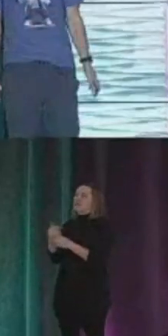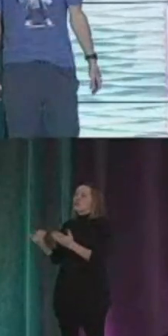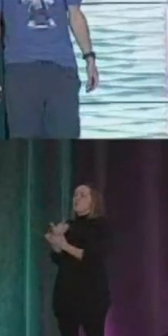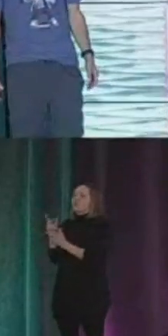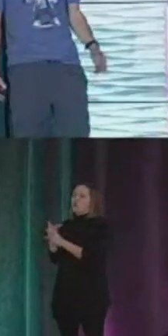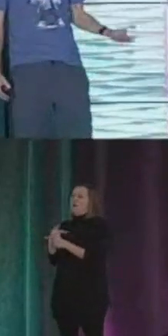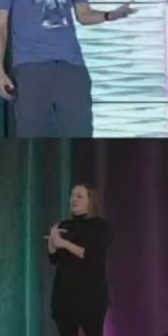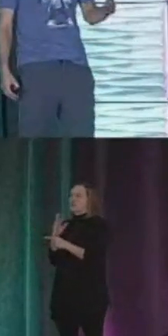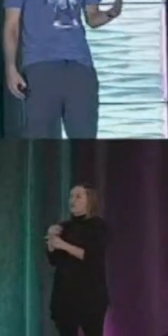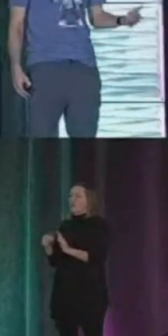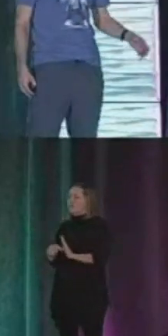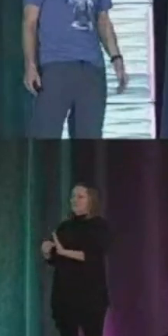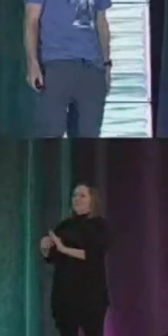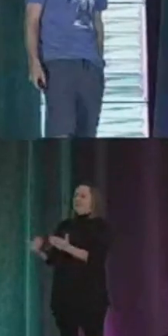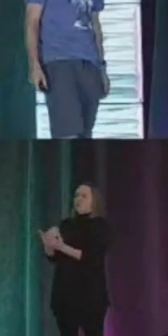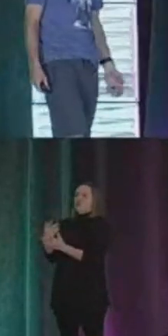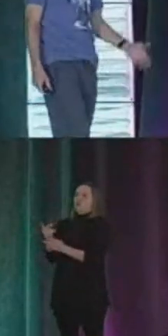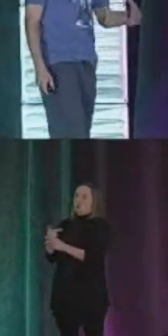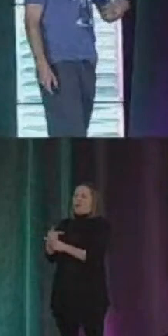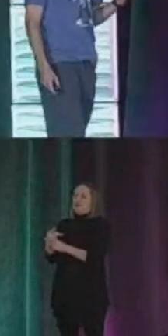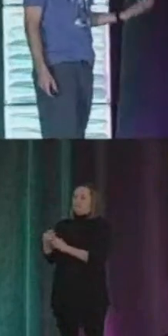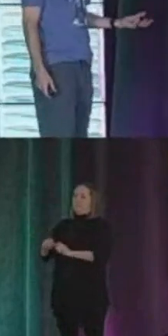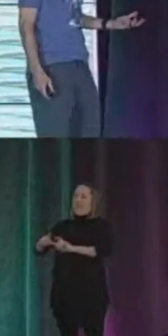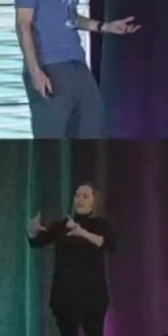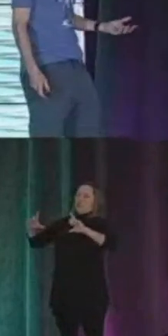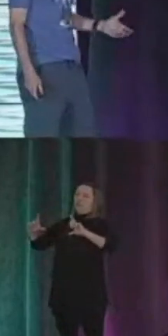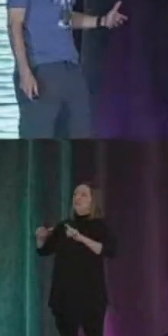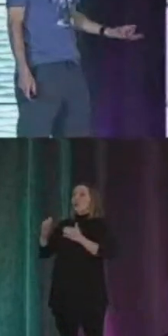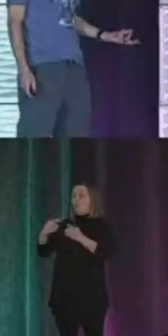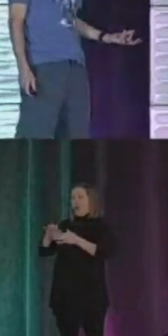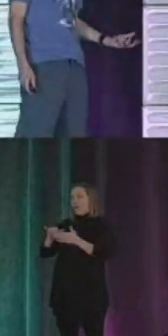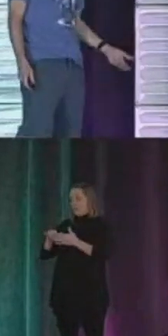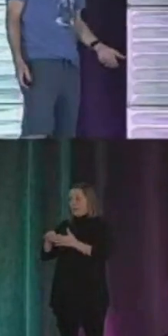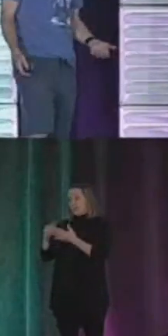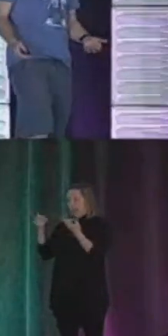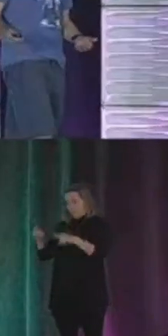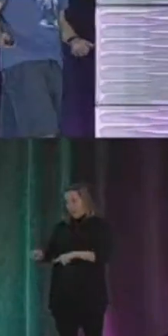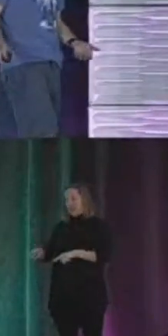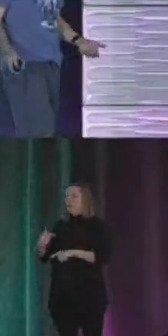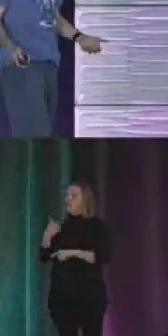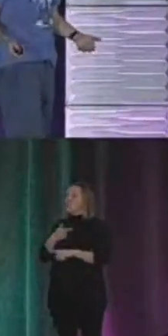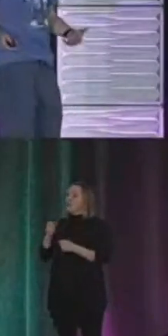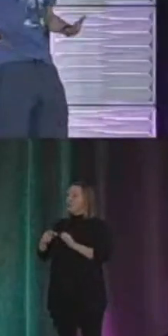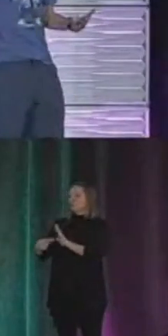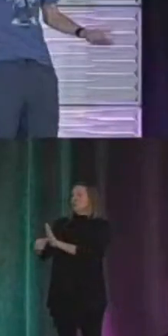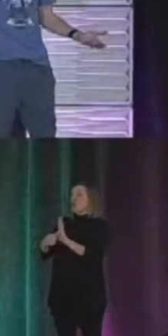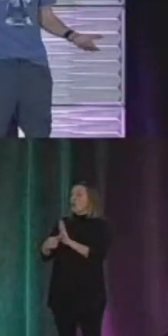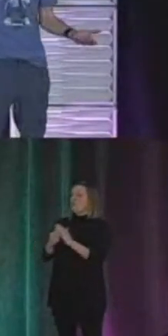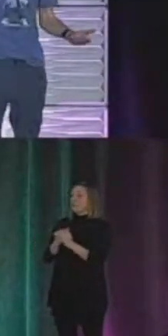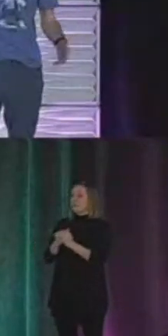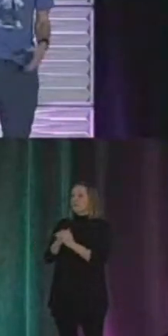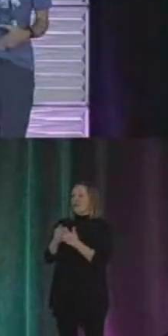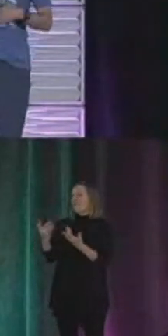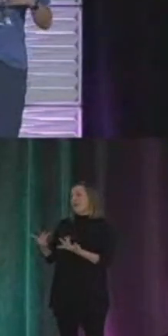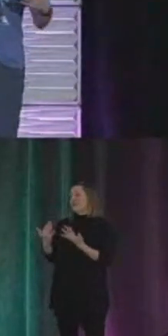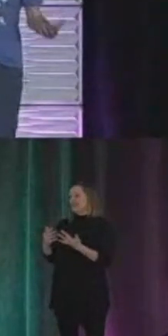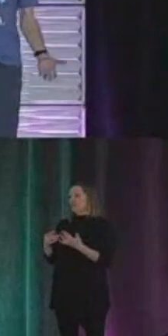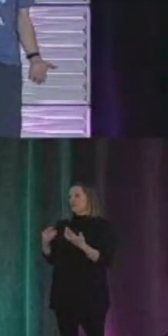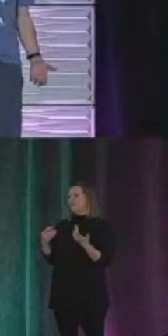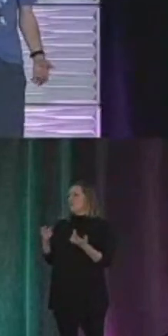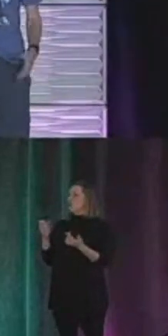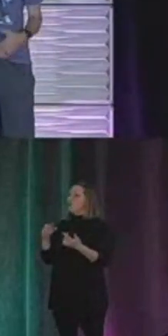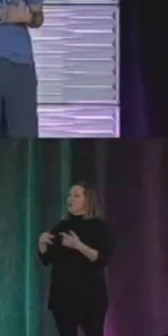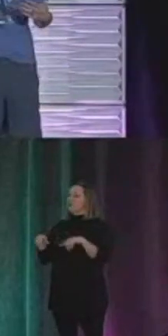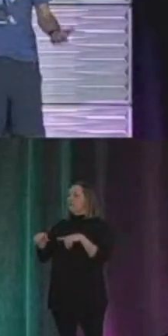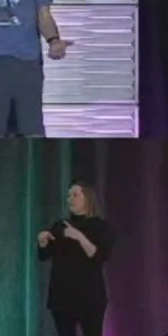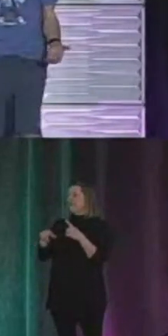so it's going to navigate us to the new project page. So while that submission is happening, we can show a pending state, or we can show